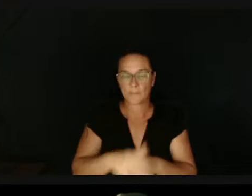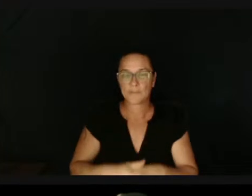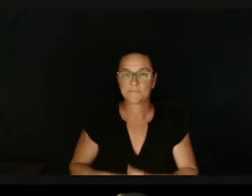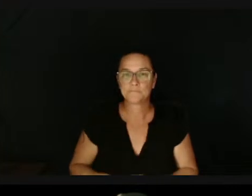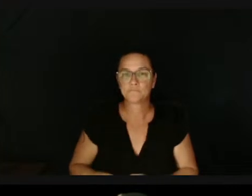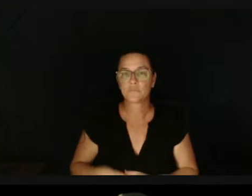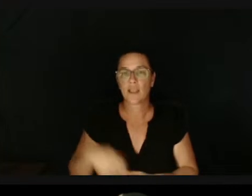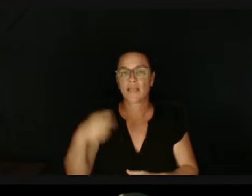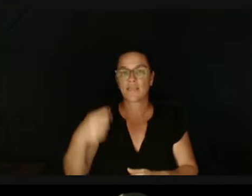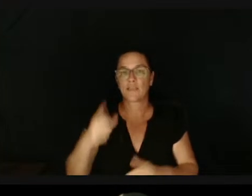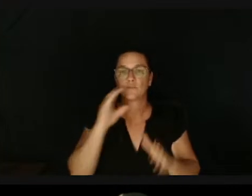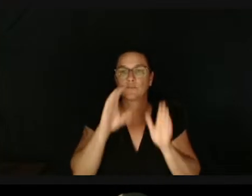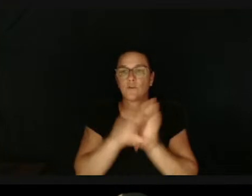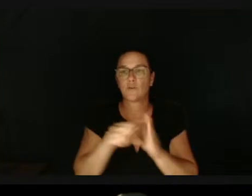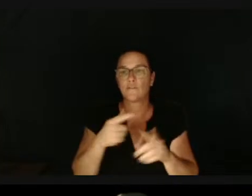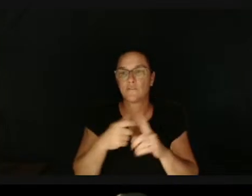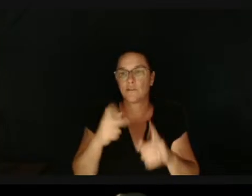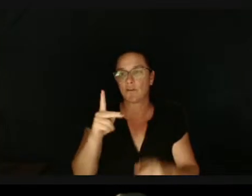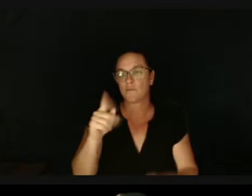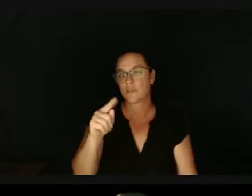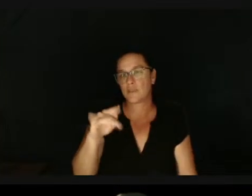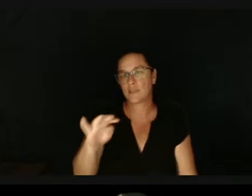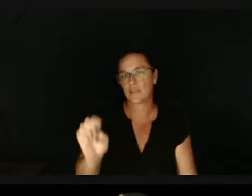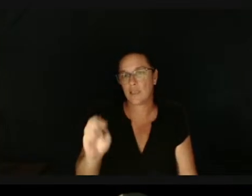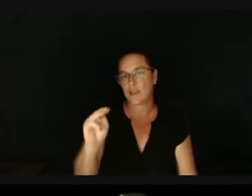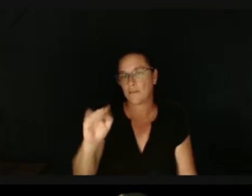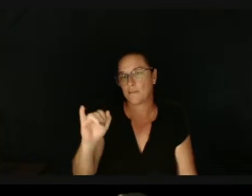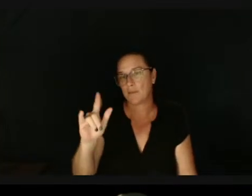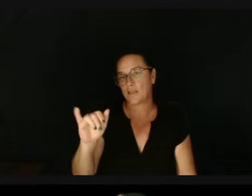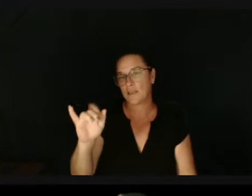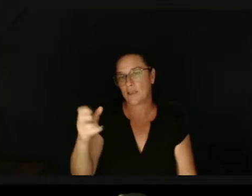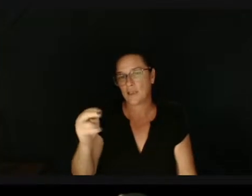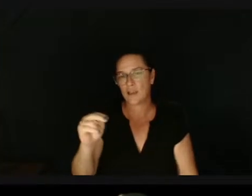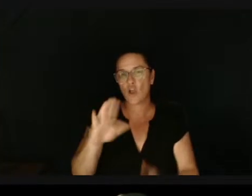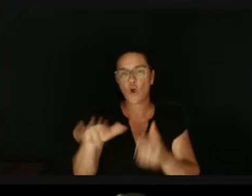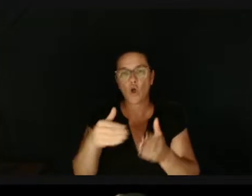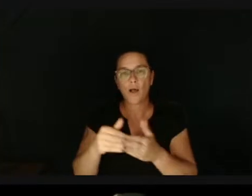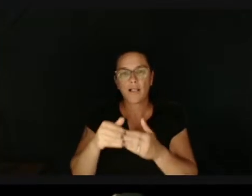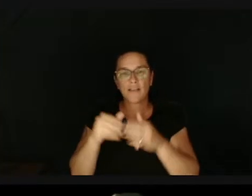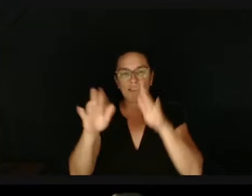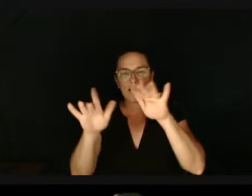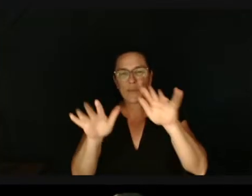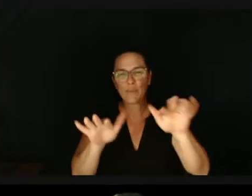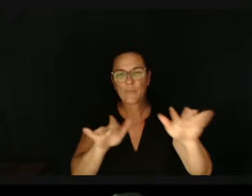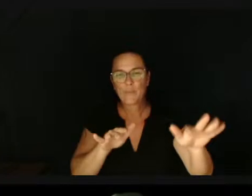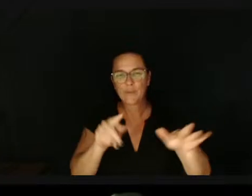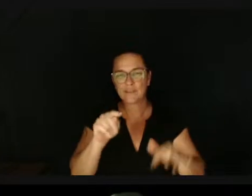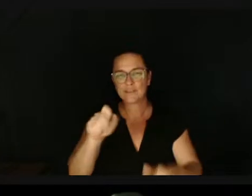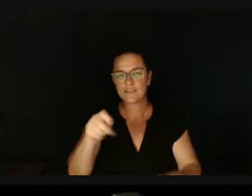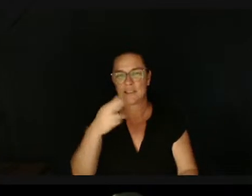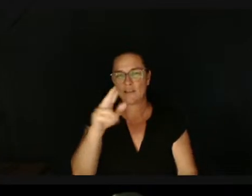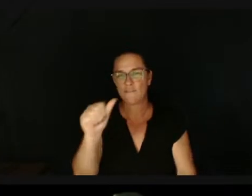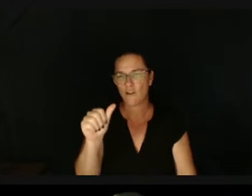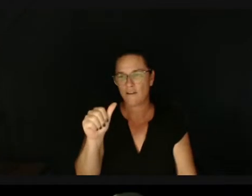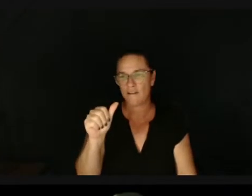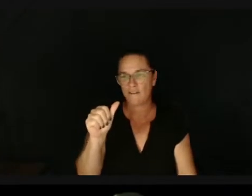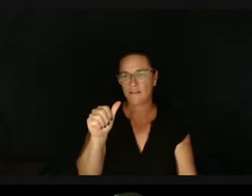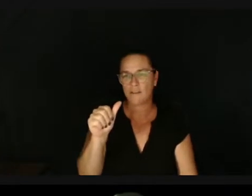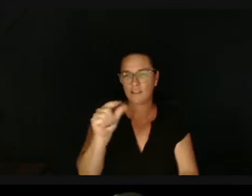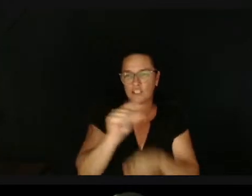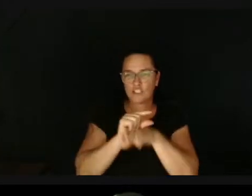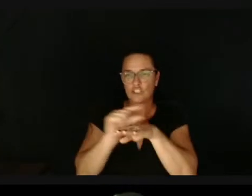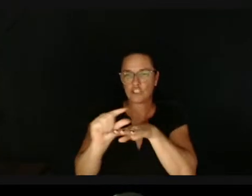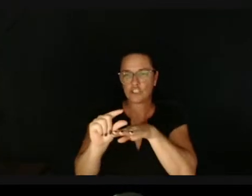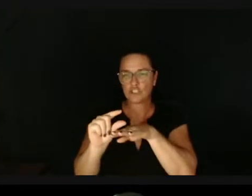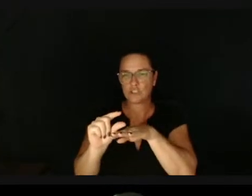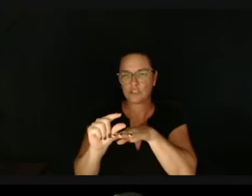by Katie Mulliken. There is a tephra in the middle of the road and along the shoulder that accumulated there.